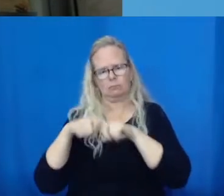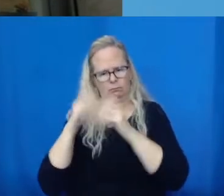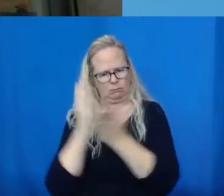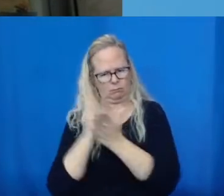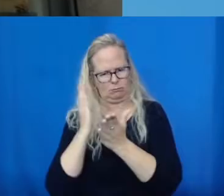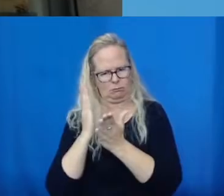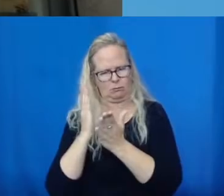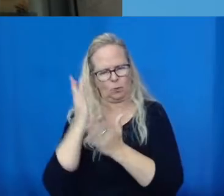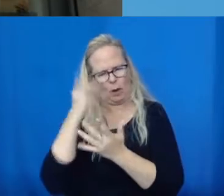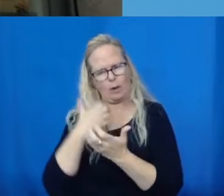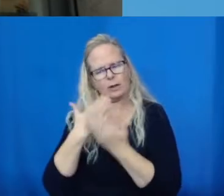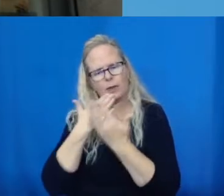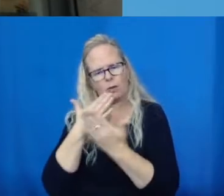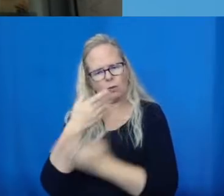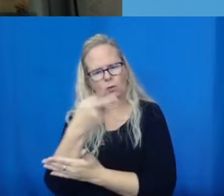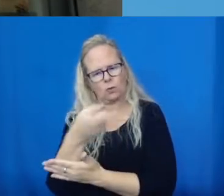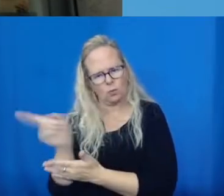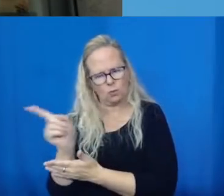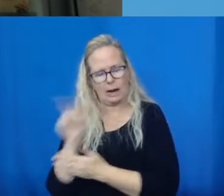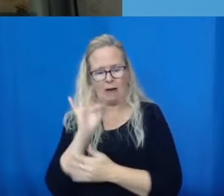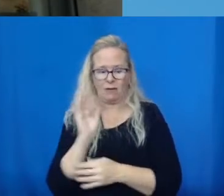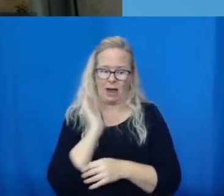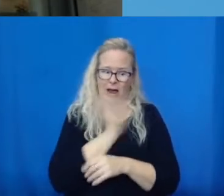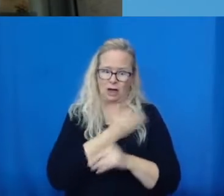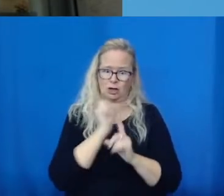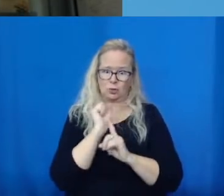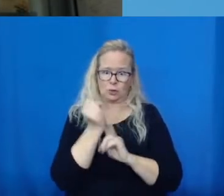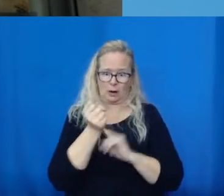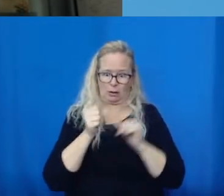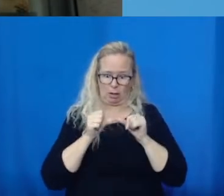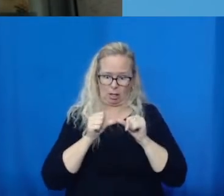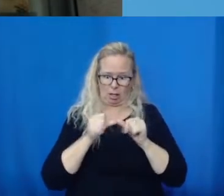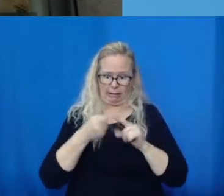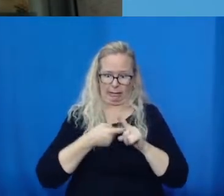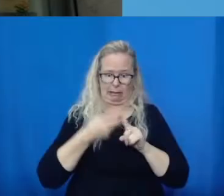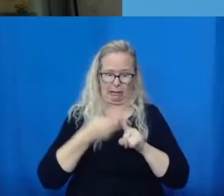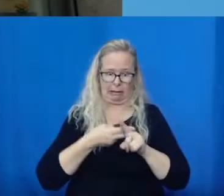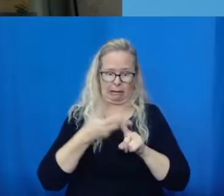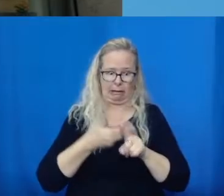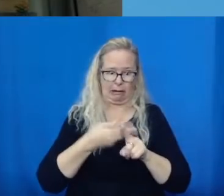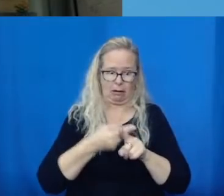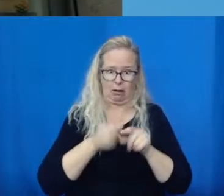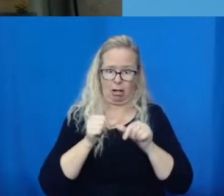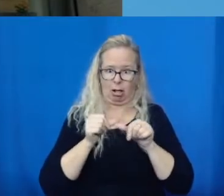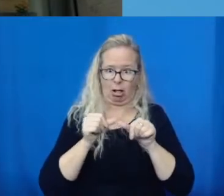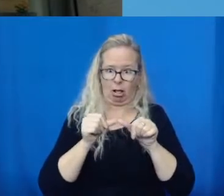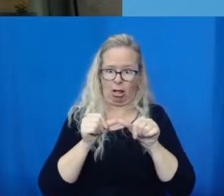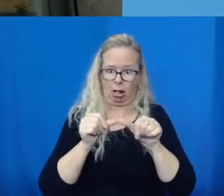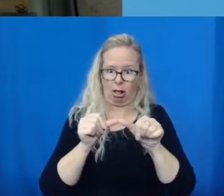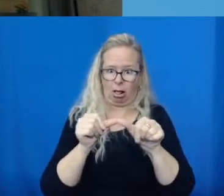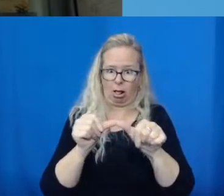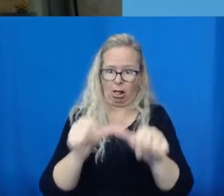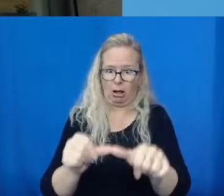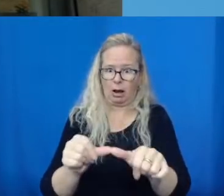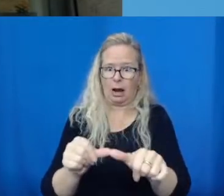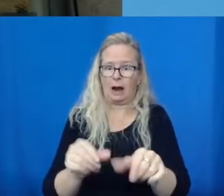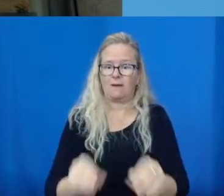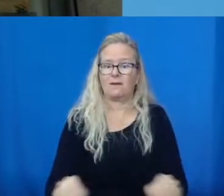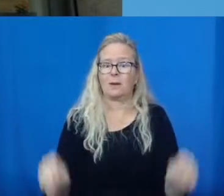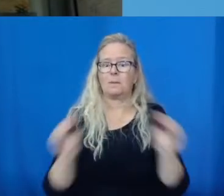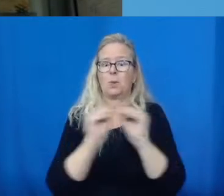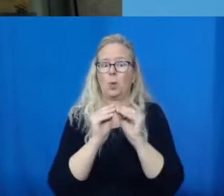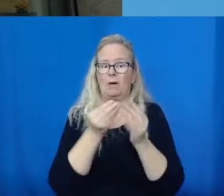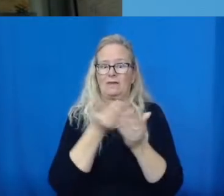we require any future support, we promise that we will let you all know. But from every single member of our coalition, thank